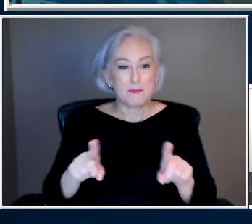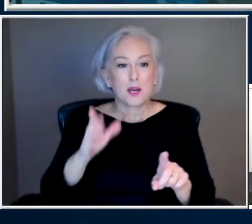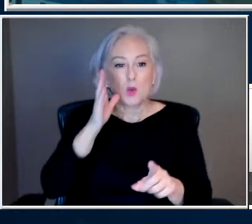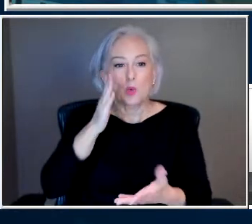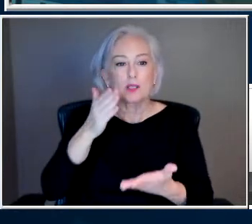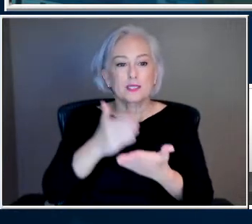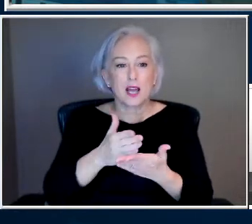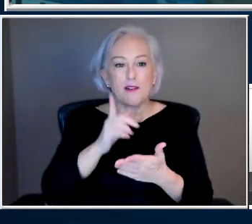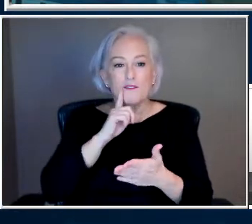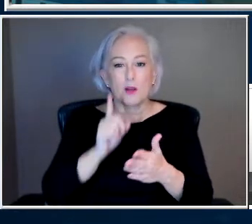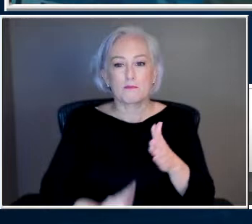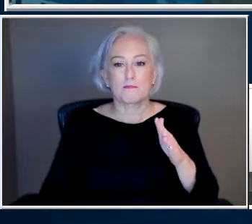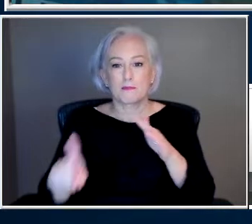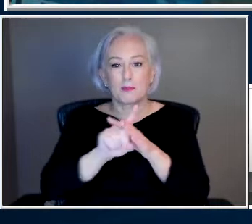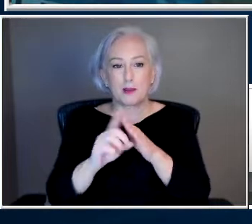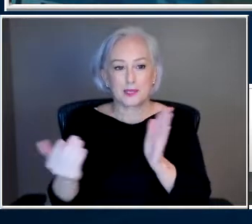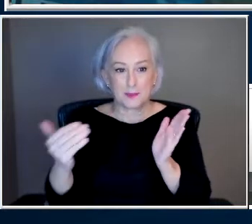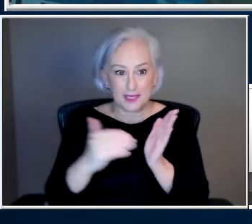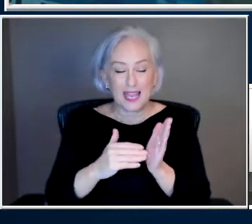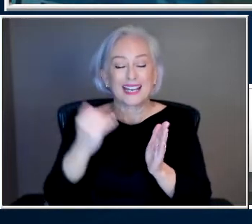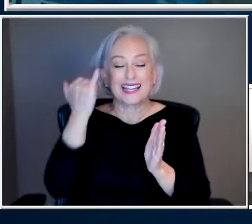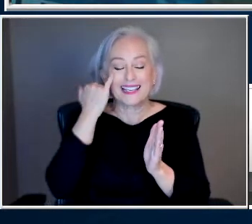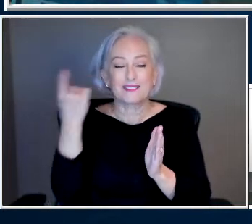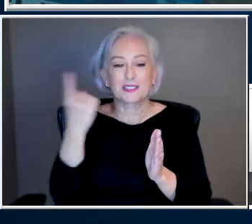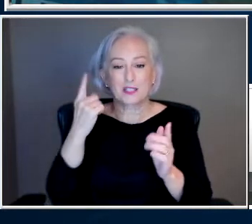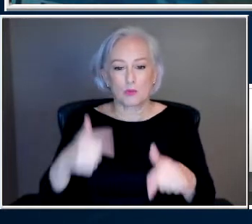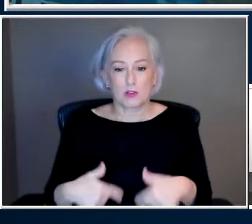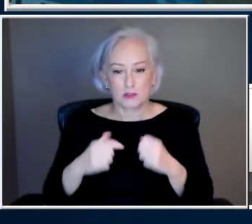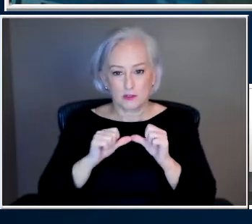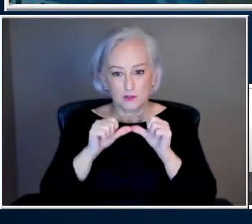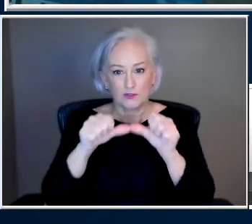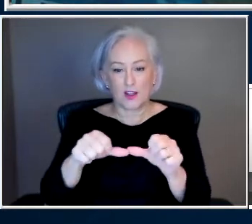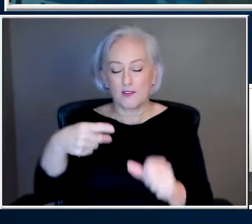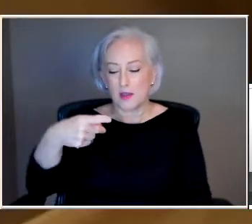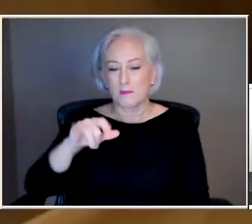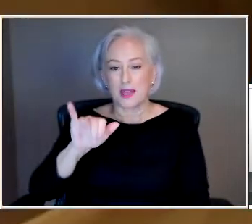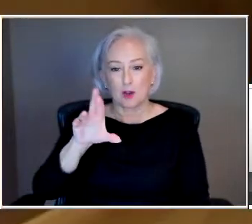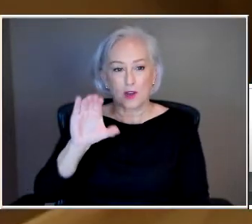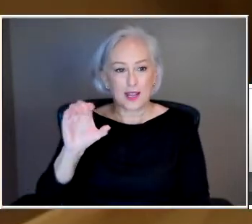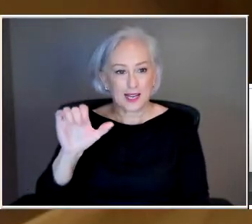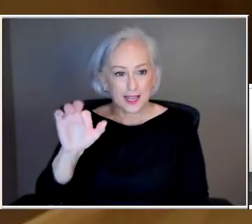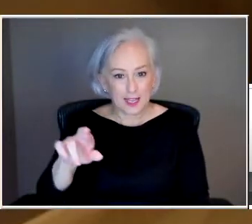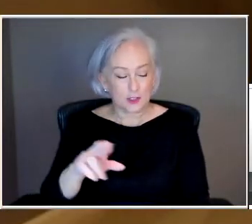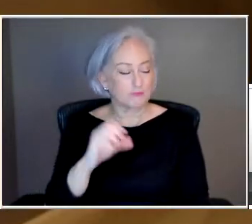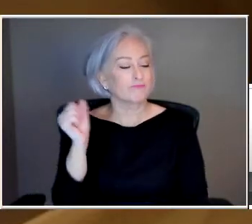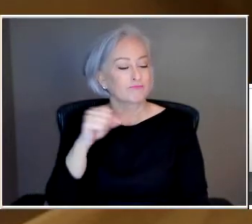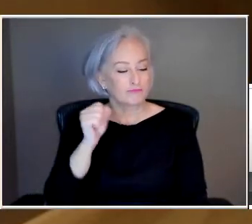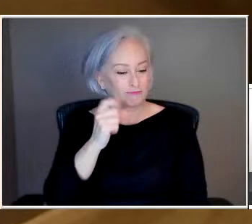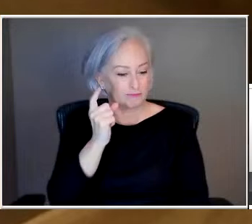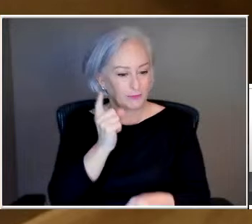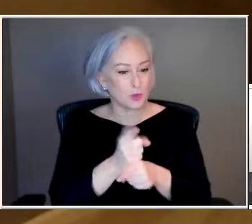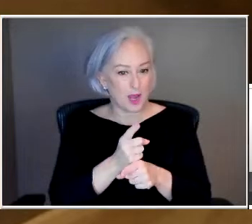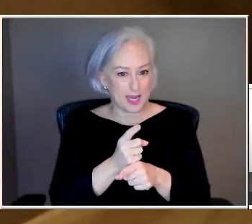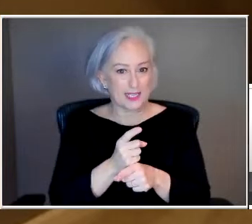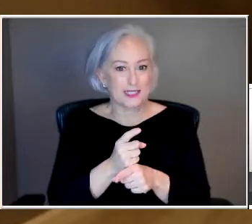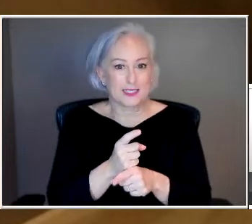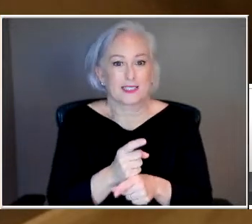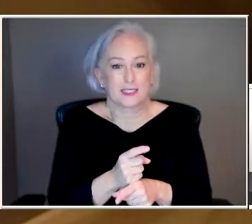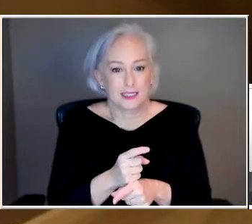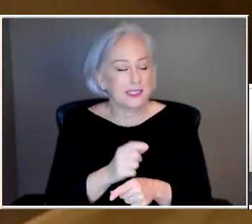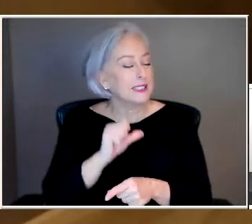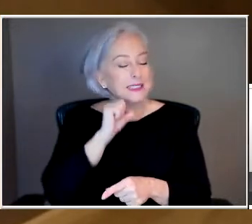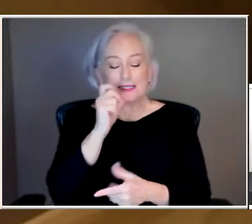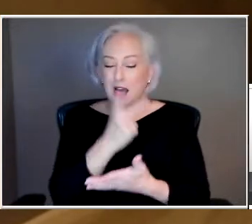back in people who've survived pancreatic cancer. Yes, exactly. That's right. We're not using it as a primary prevention